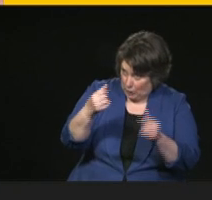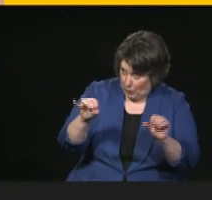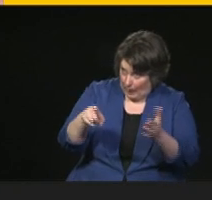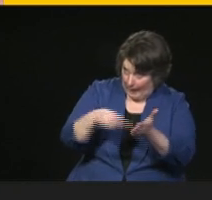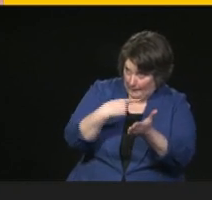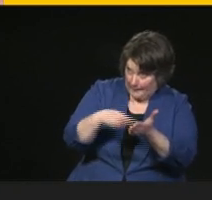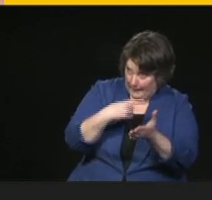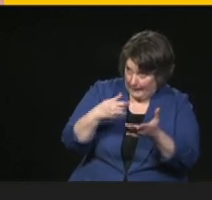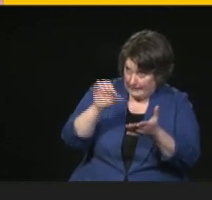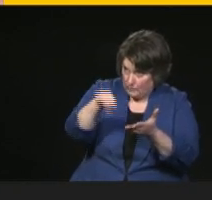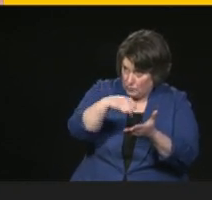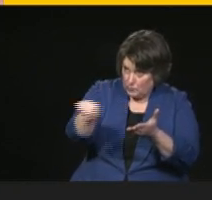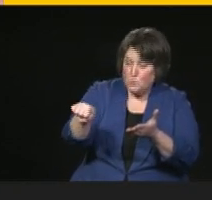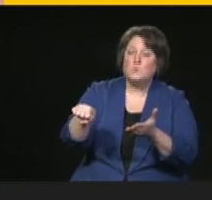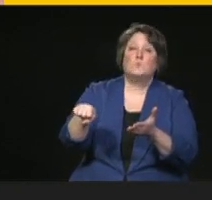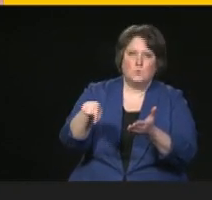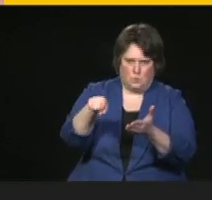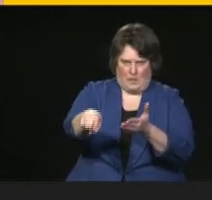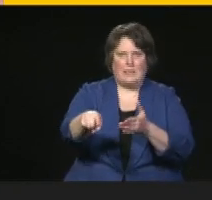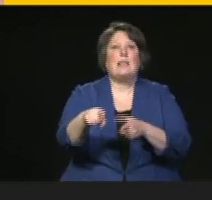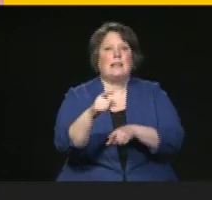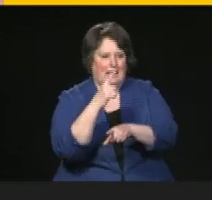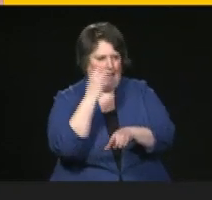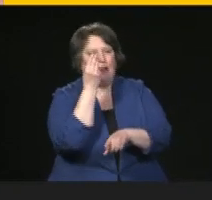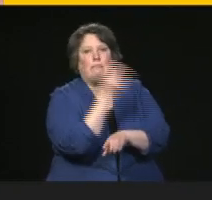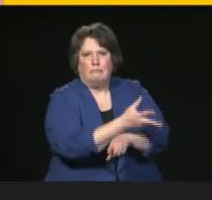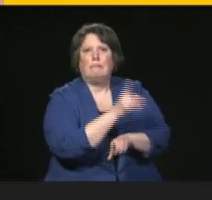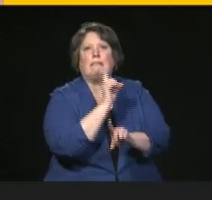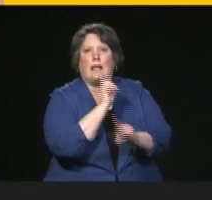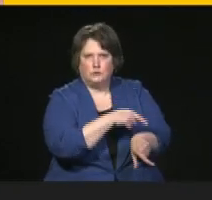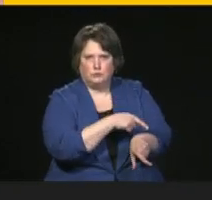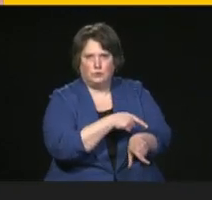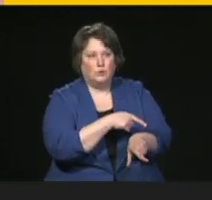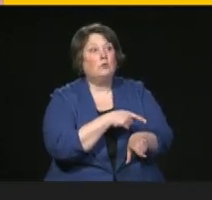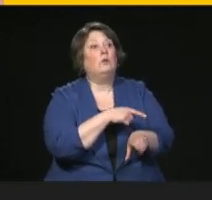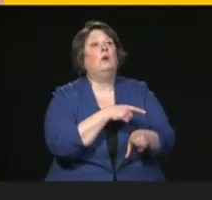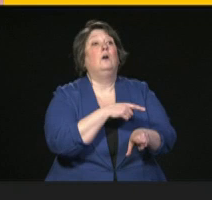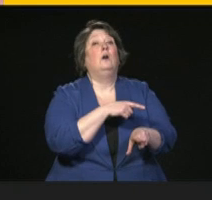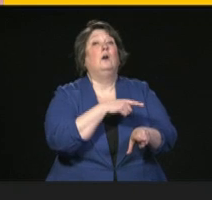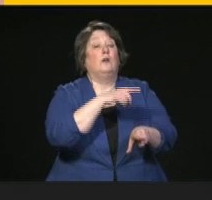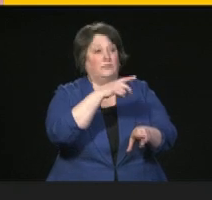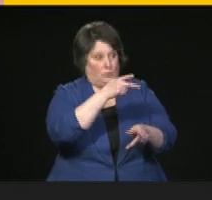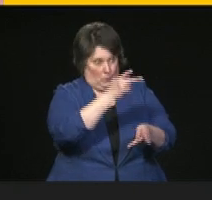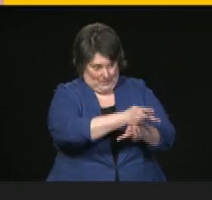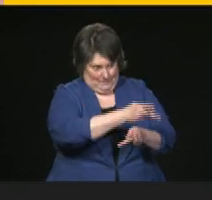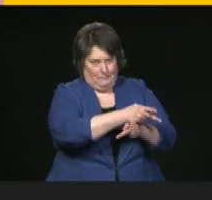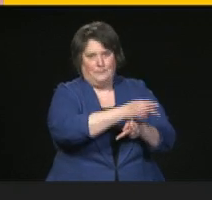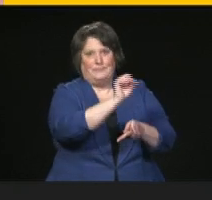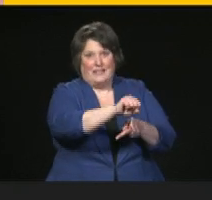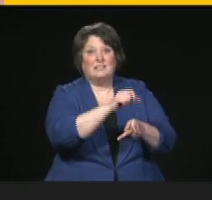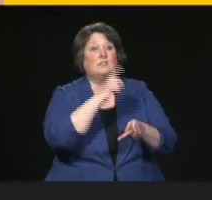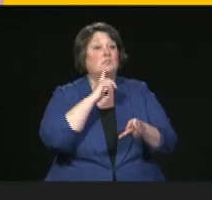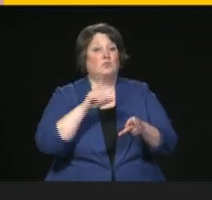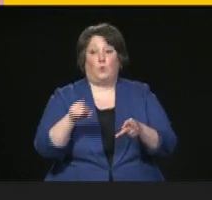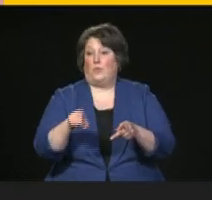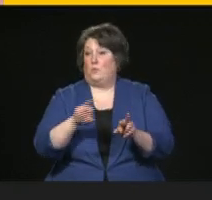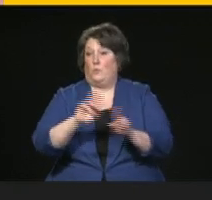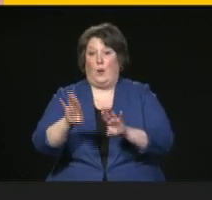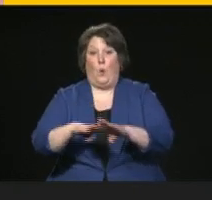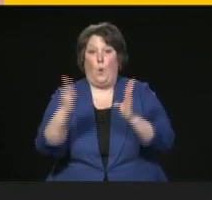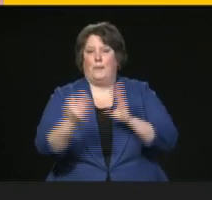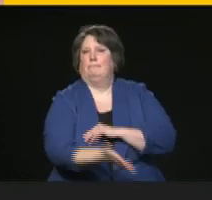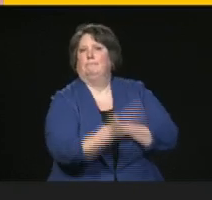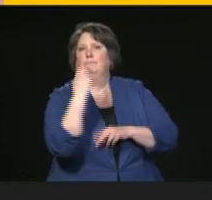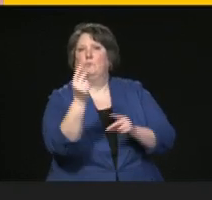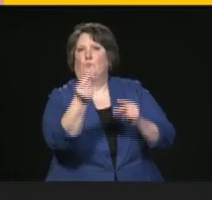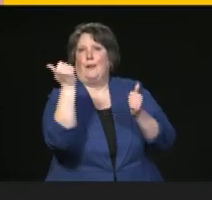back quickly if conditions allow them to do so. And what's more, companies who would have laid